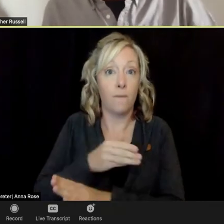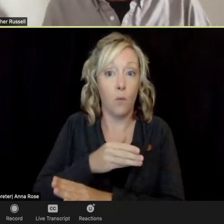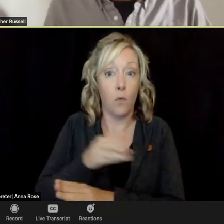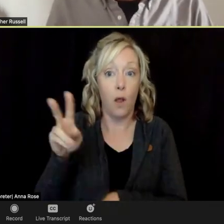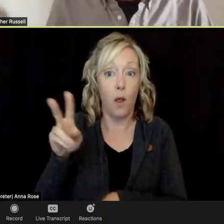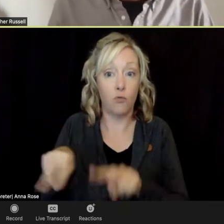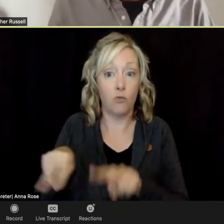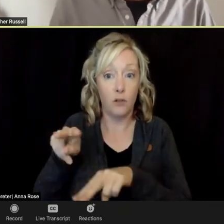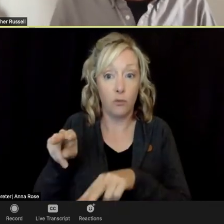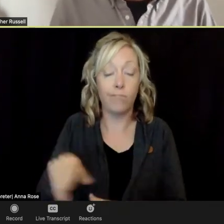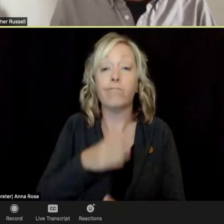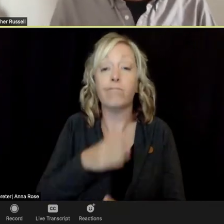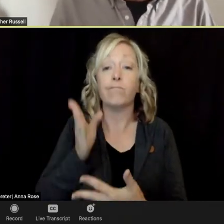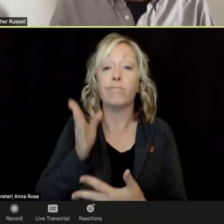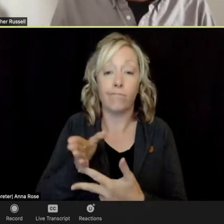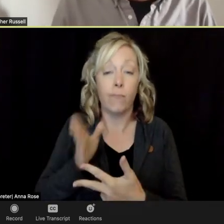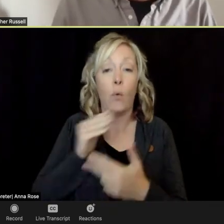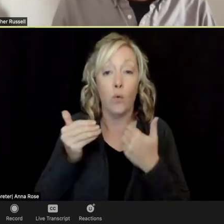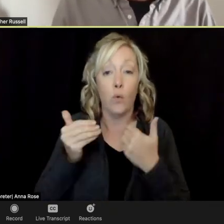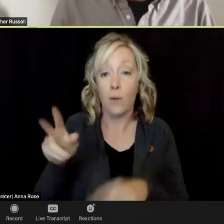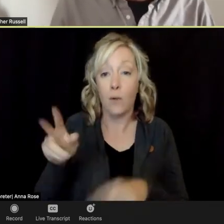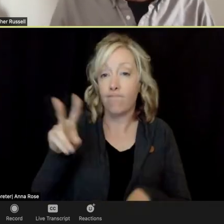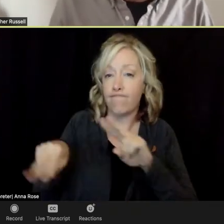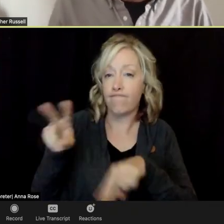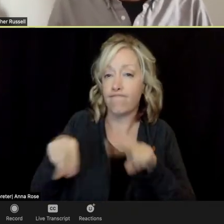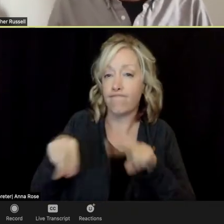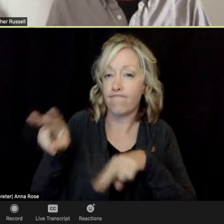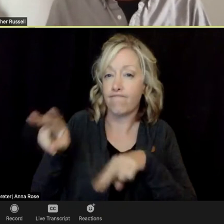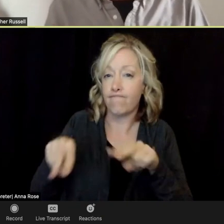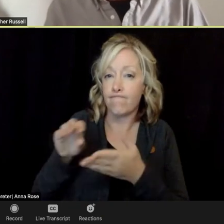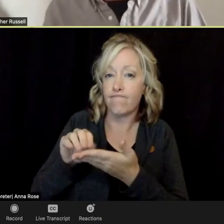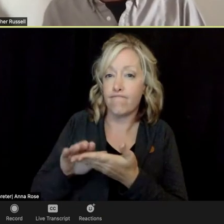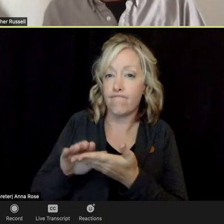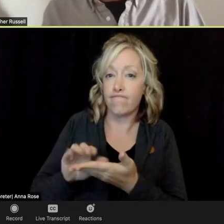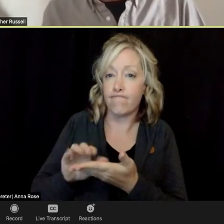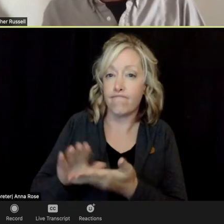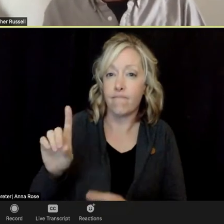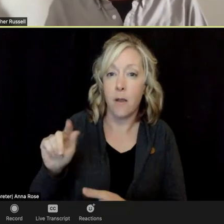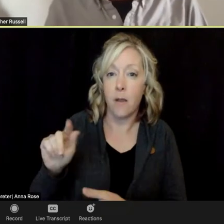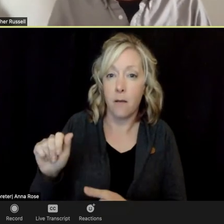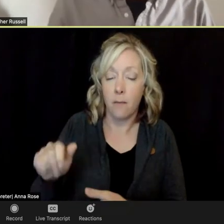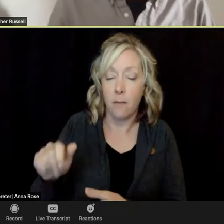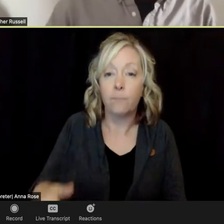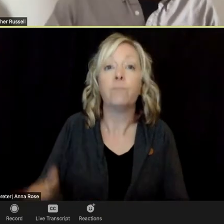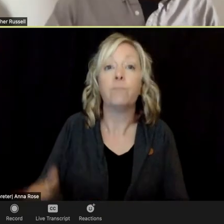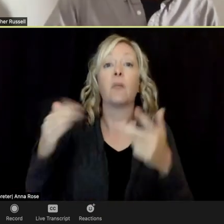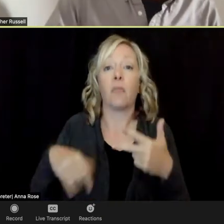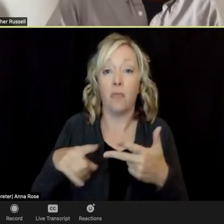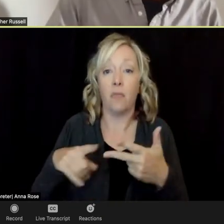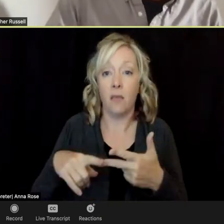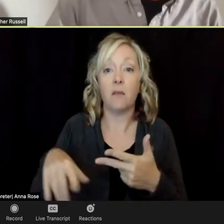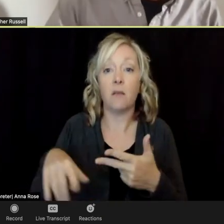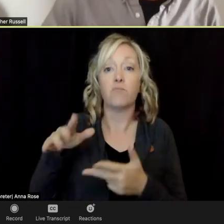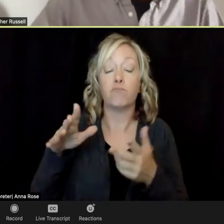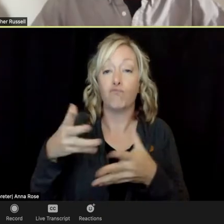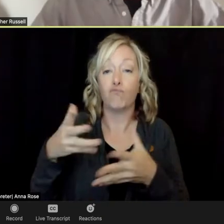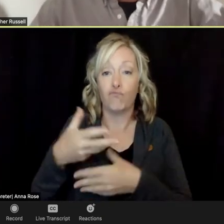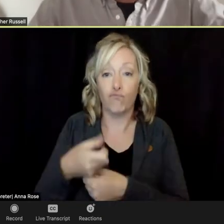data on the states. And then we're going to look at that data and summarize it and turn it into an